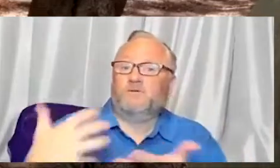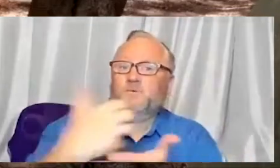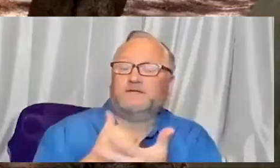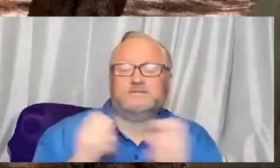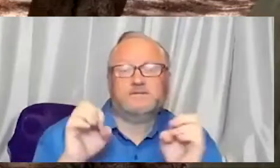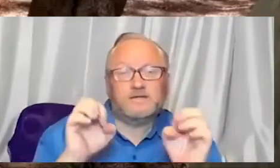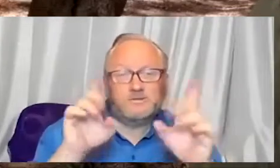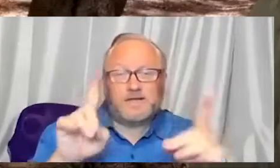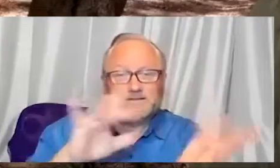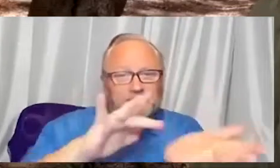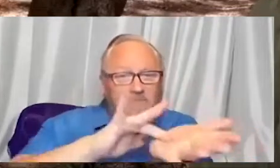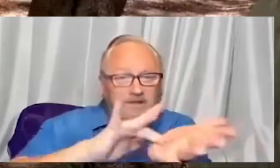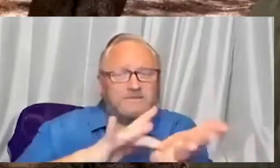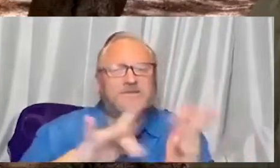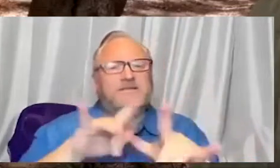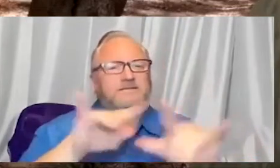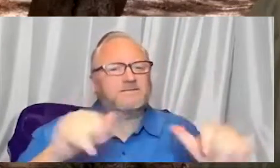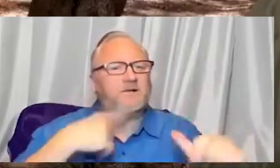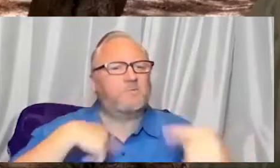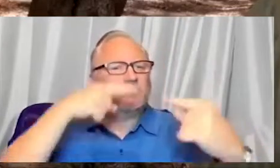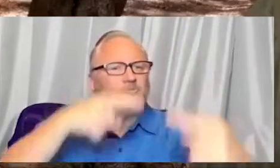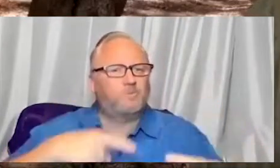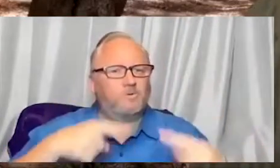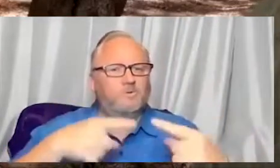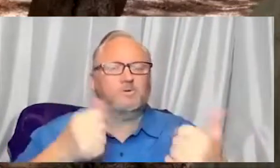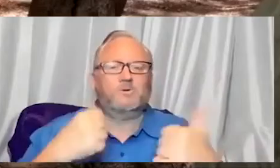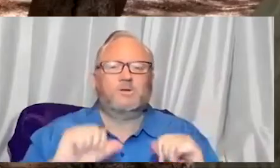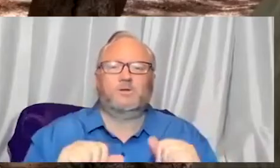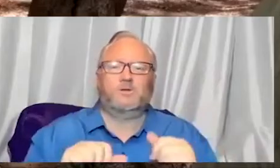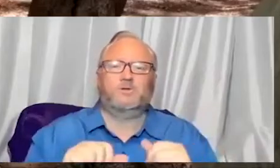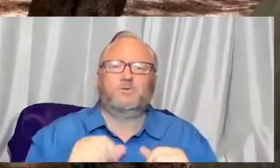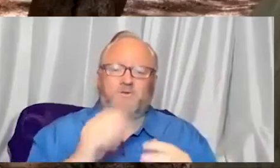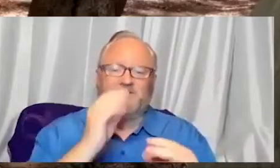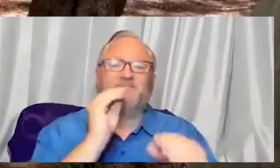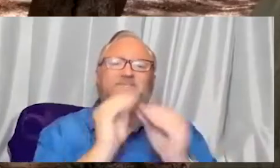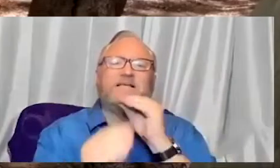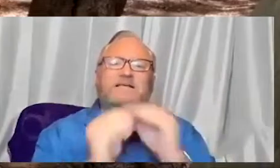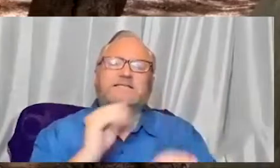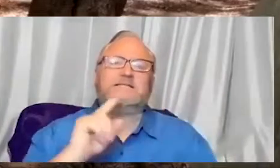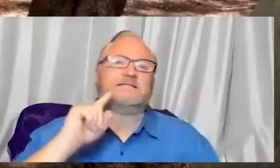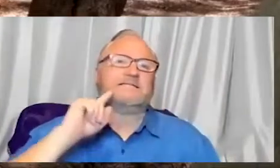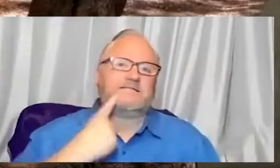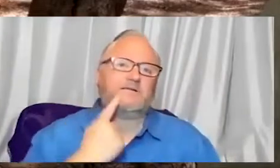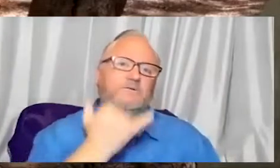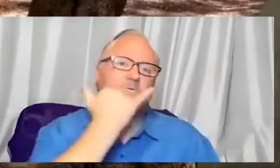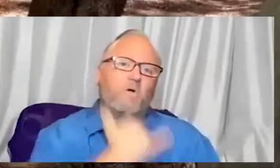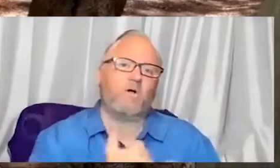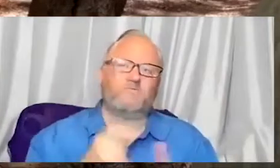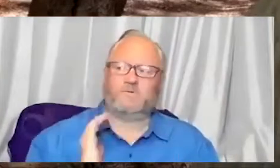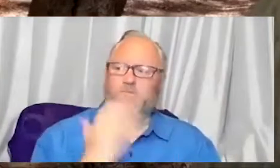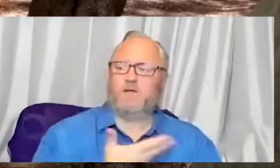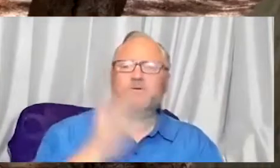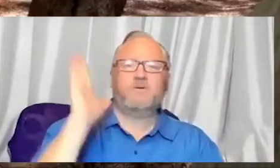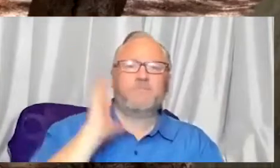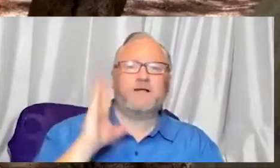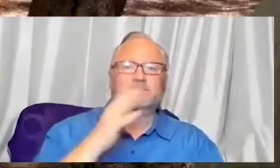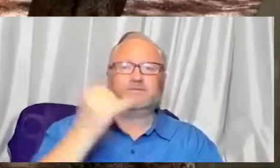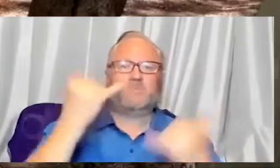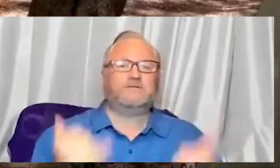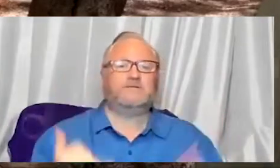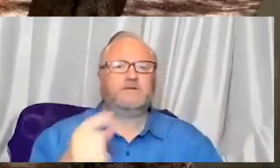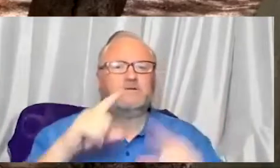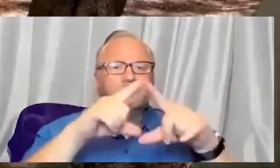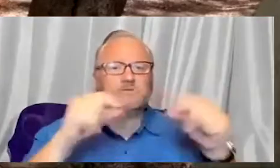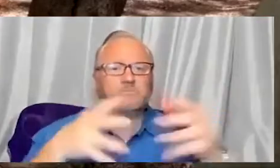just as we struggle to right the severe wrongs of our past and present, Japanese American concentration